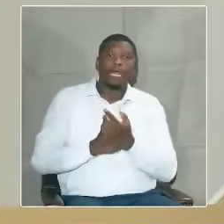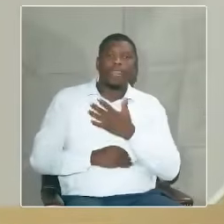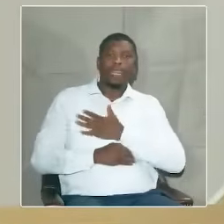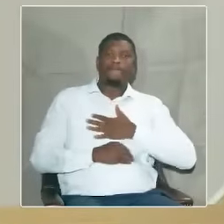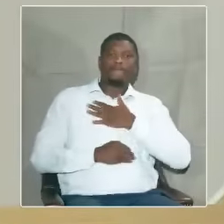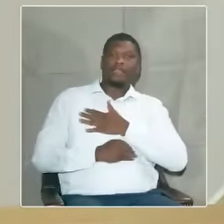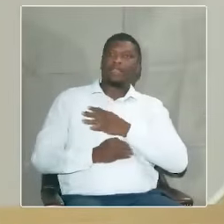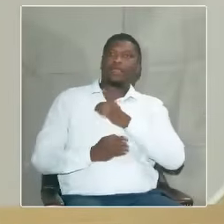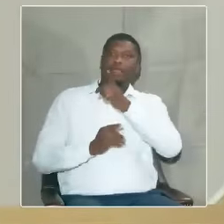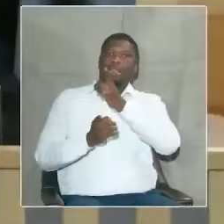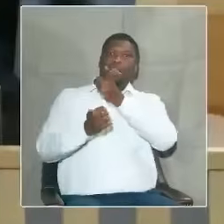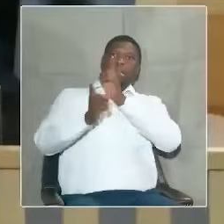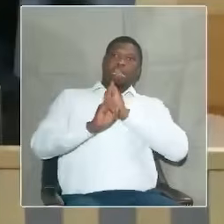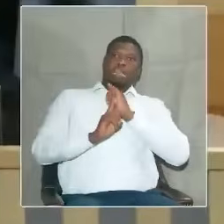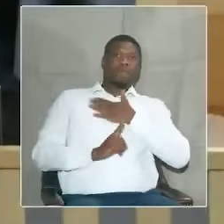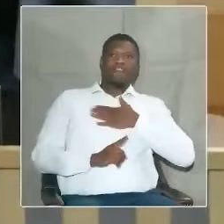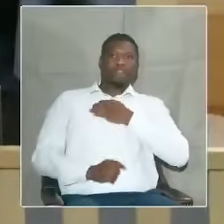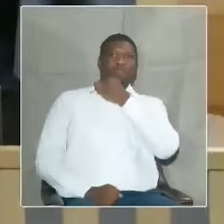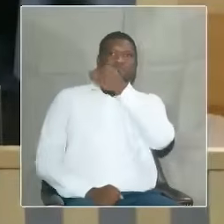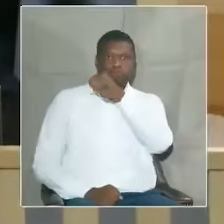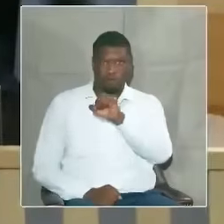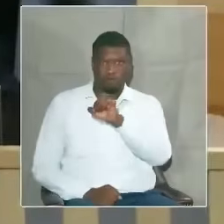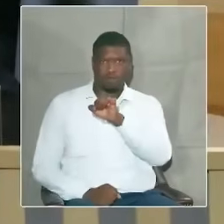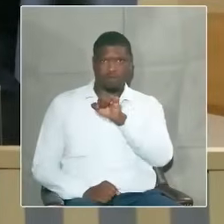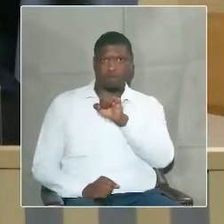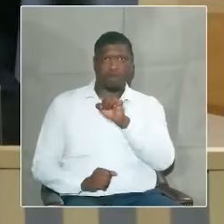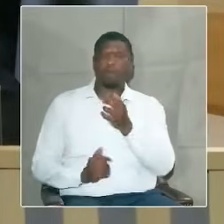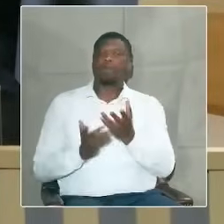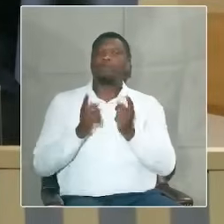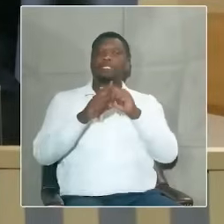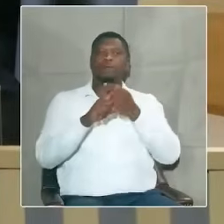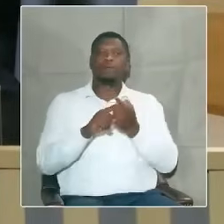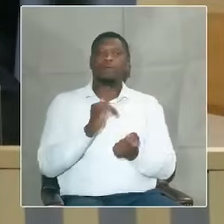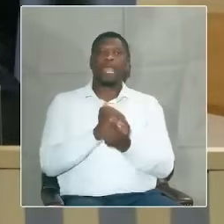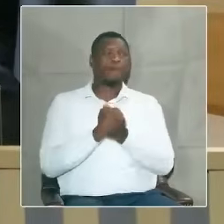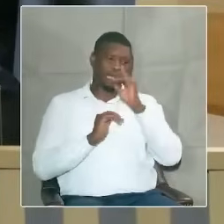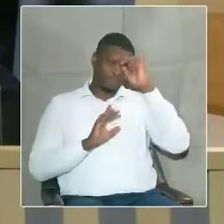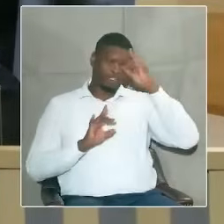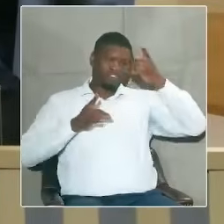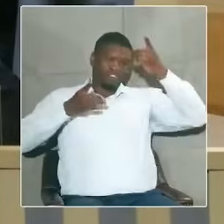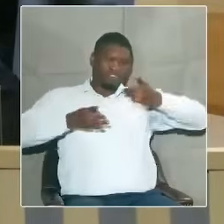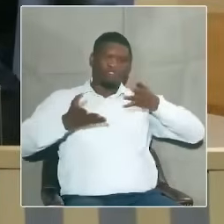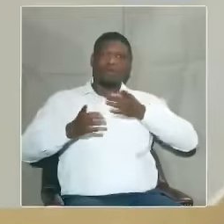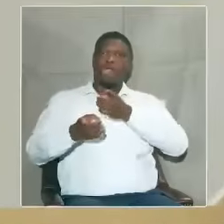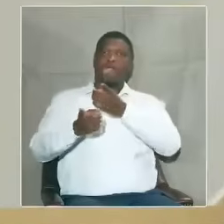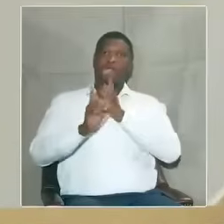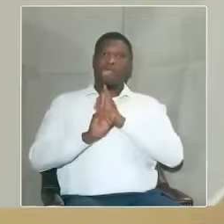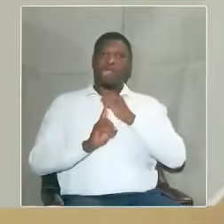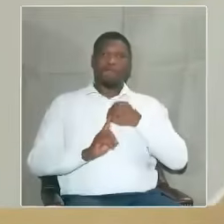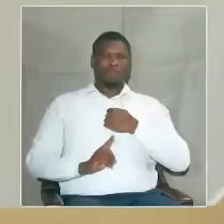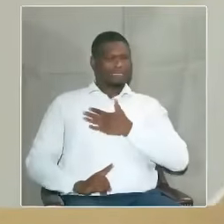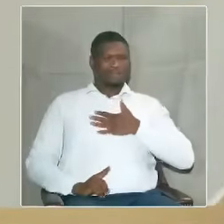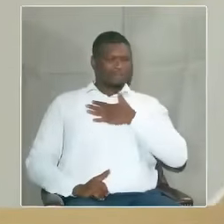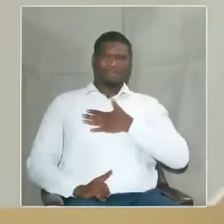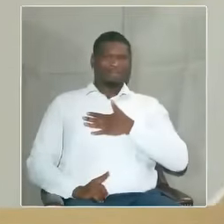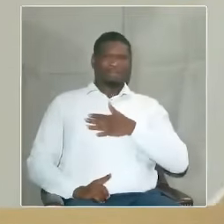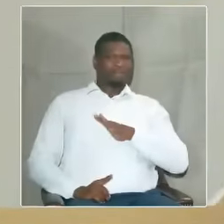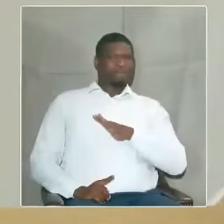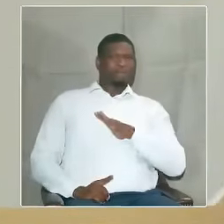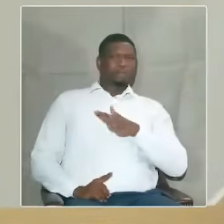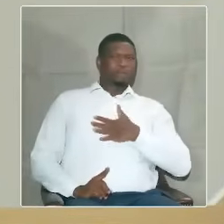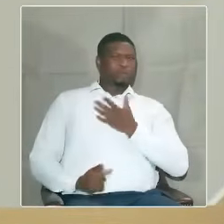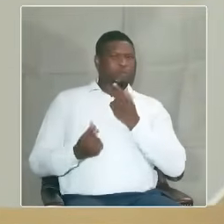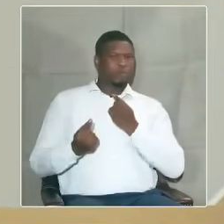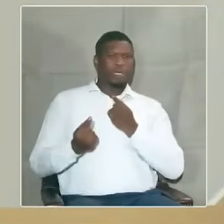disagree with the minister, for example, on the decisions such as this? Is there anything available structurally that allows